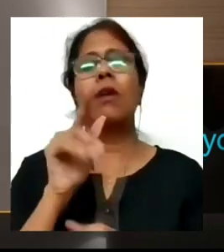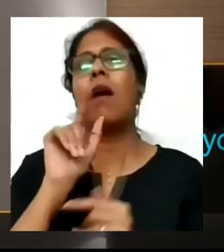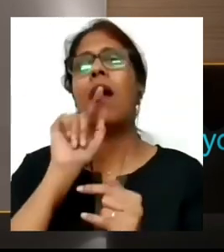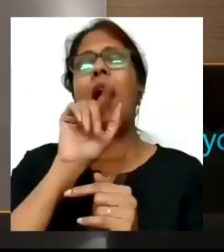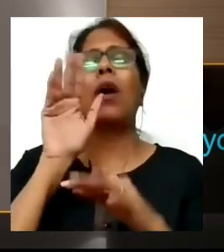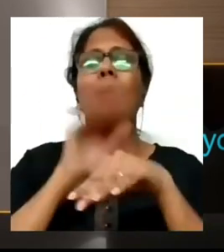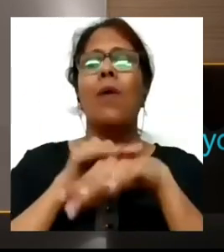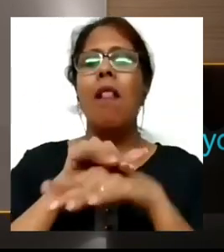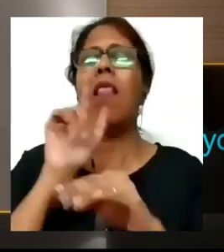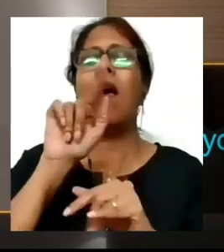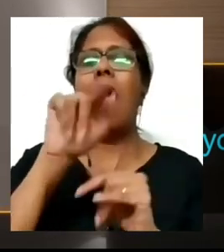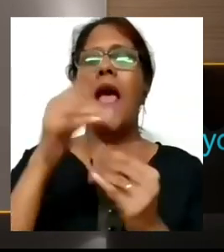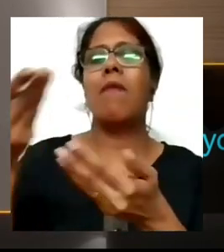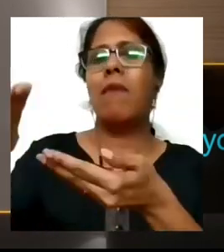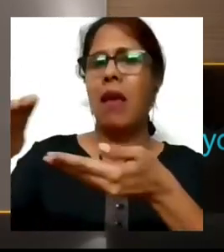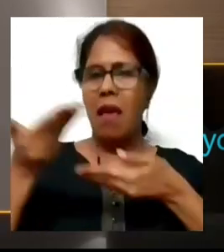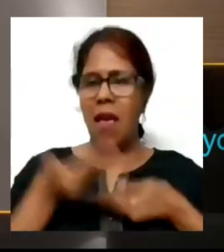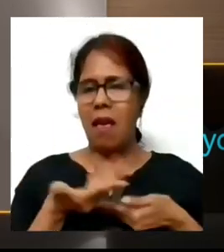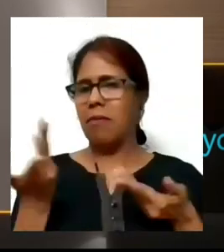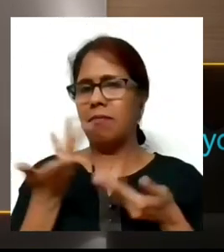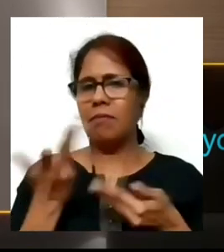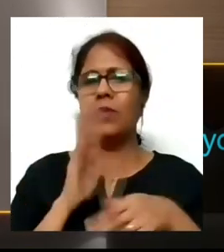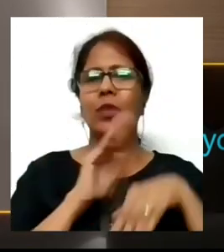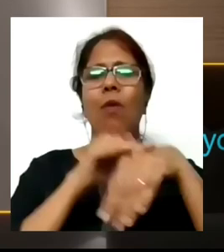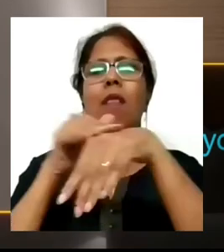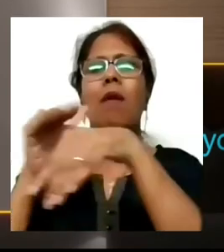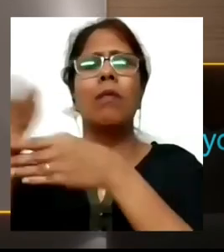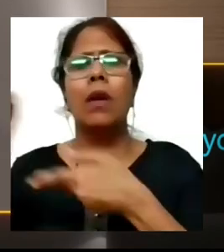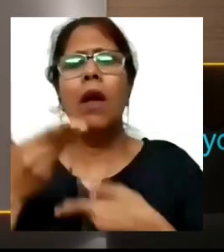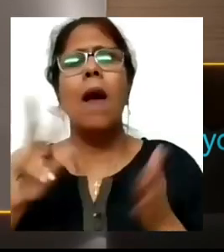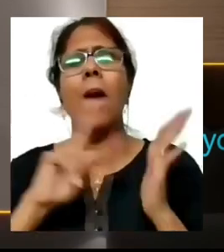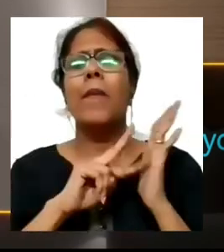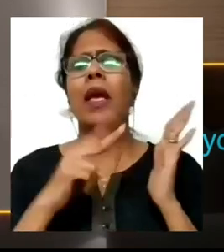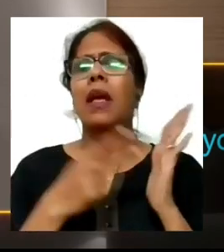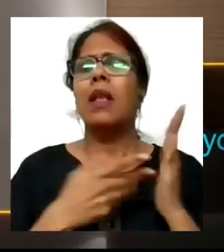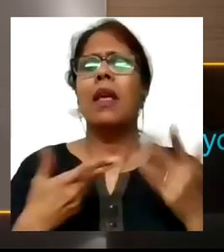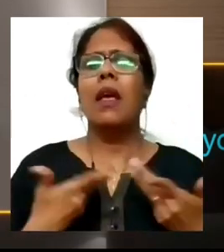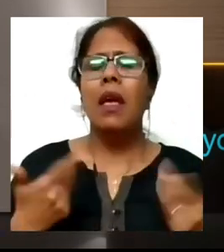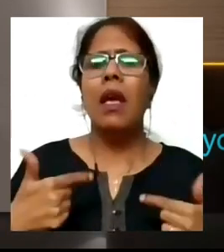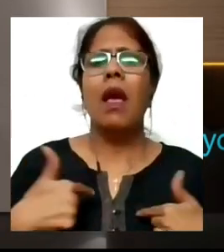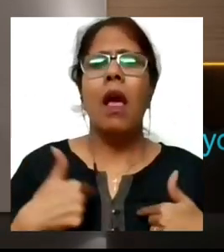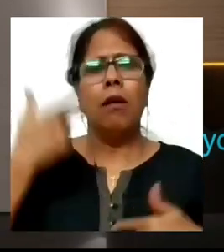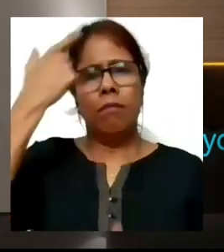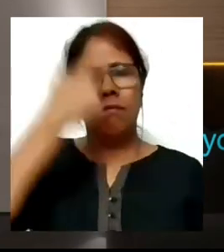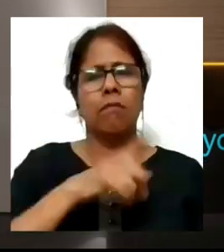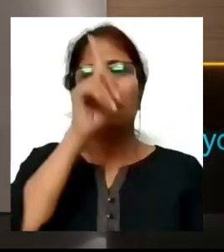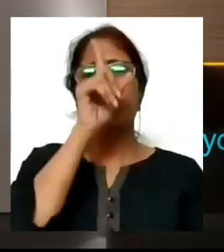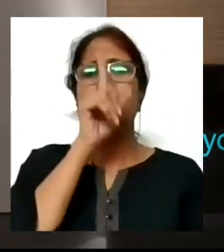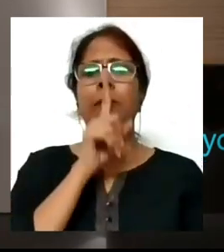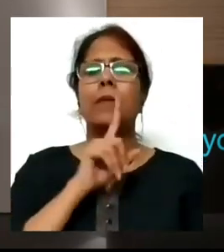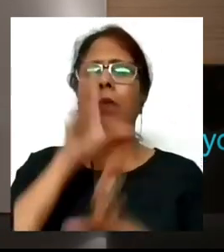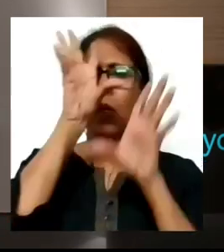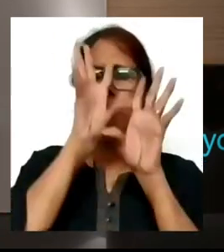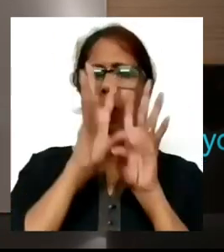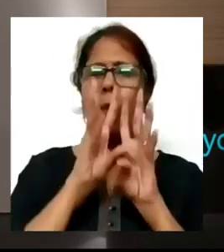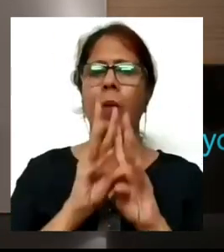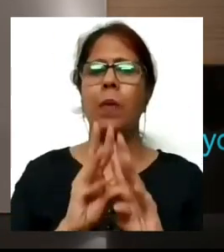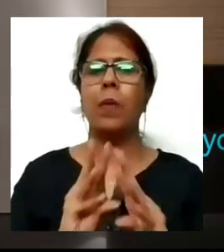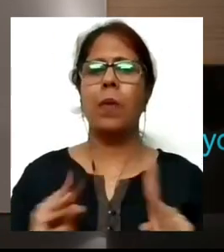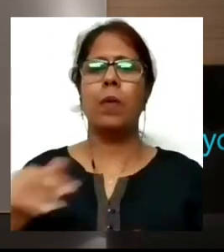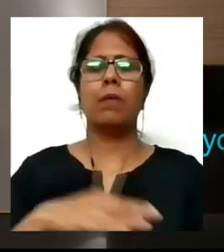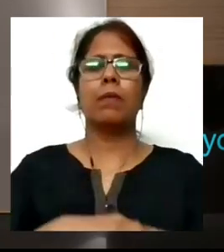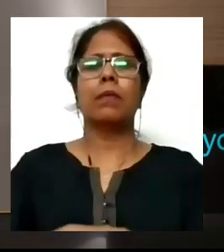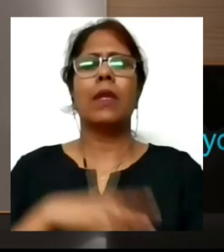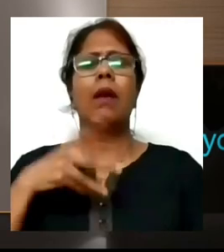us. What would it mean for us to practice some amount of stillness, pause, step